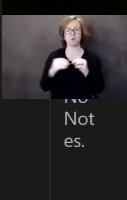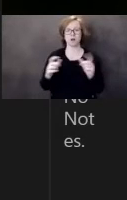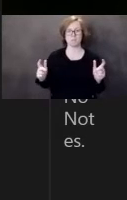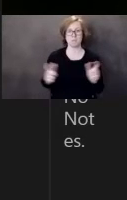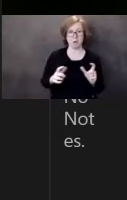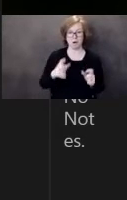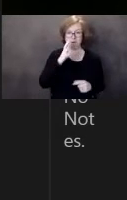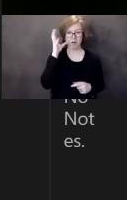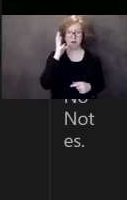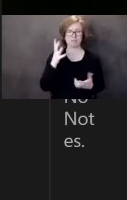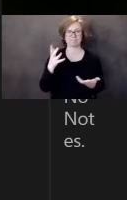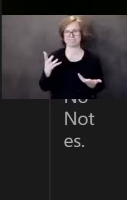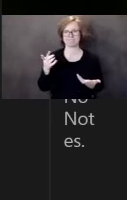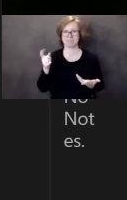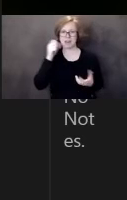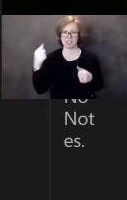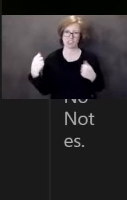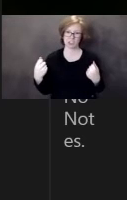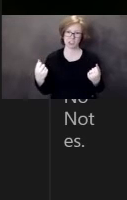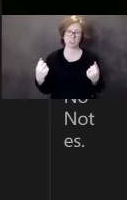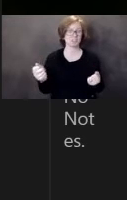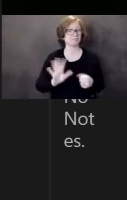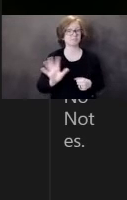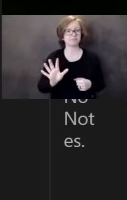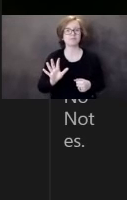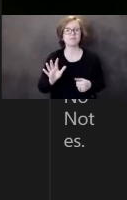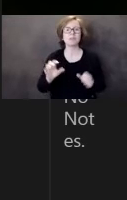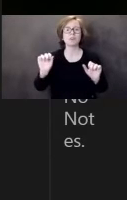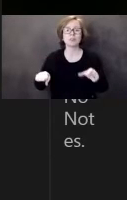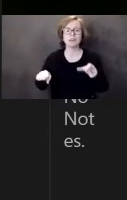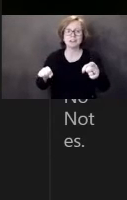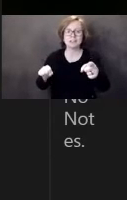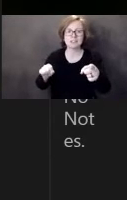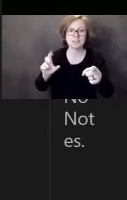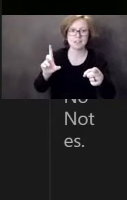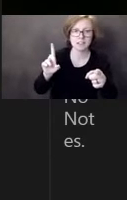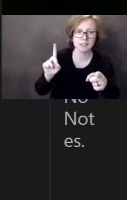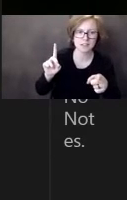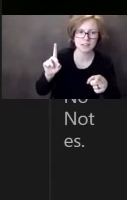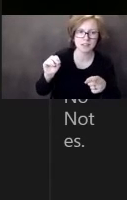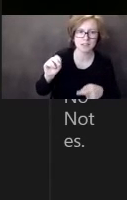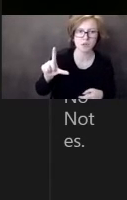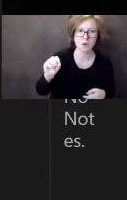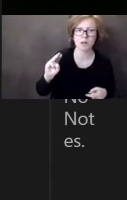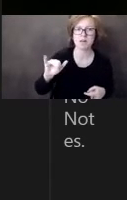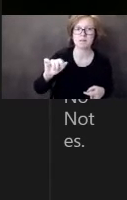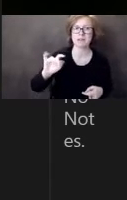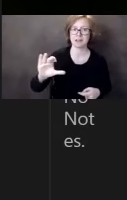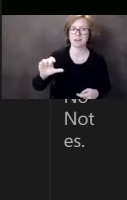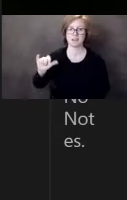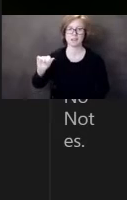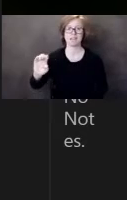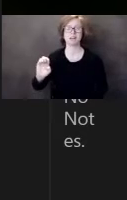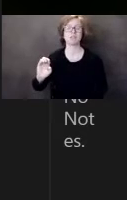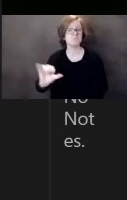input, you might consider Dolomitic lime. That also has magnesium, which may be needed, depends on the soil test. Or you